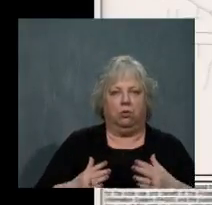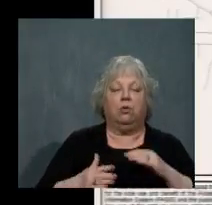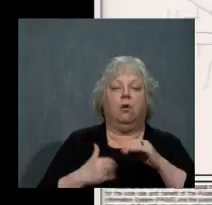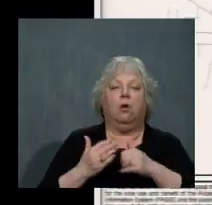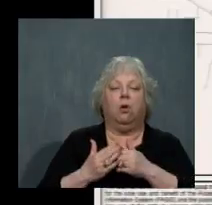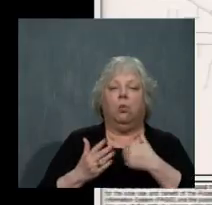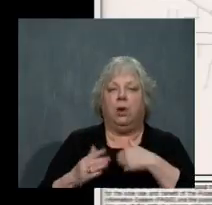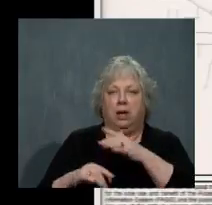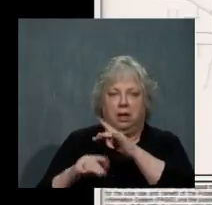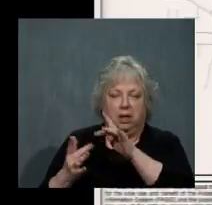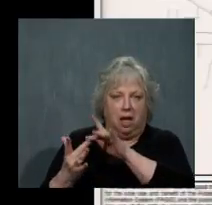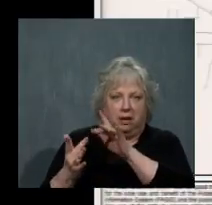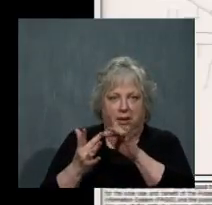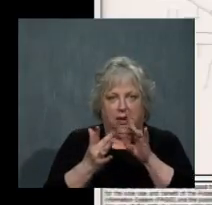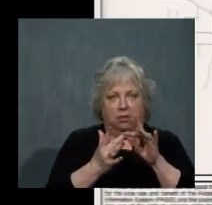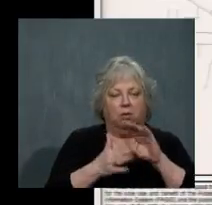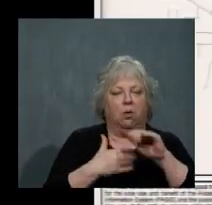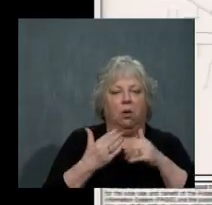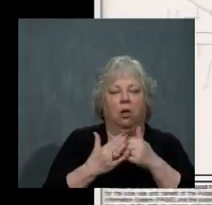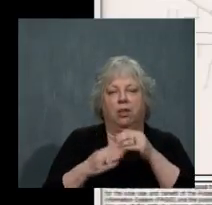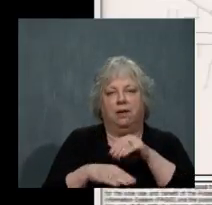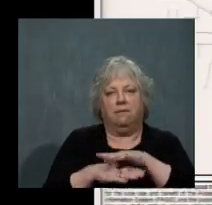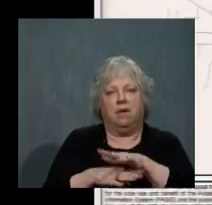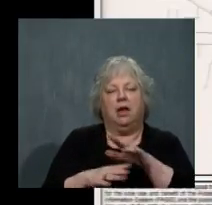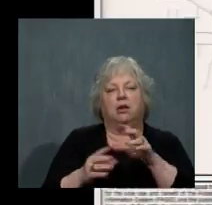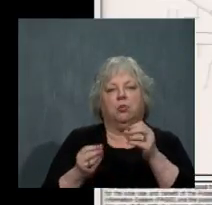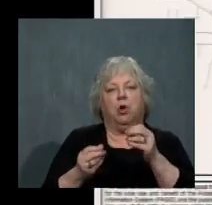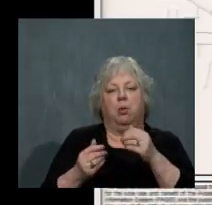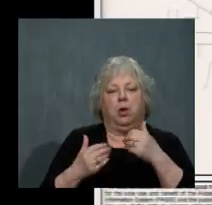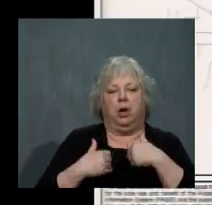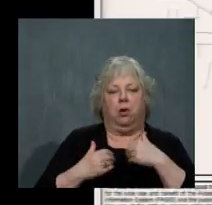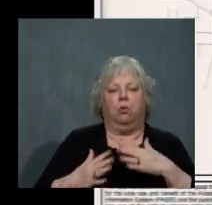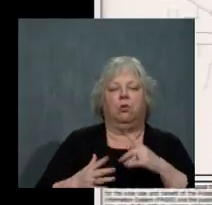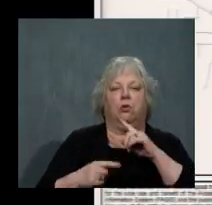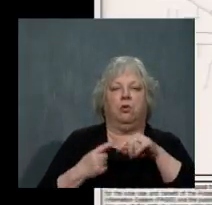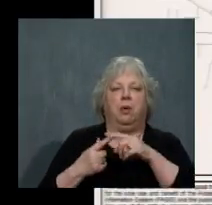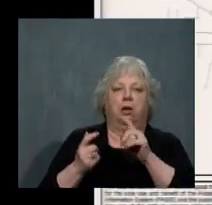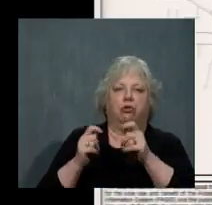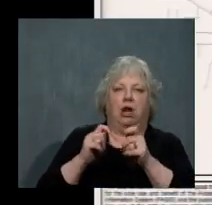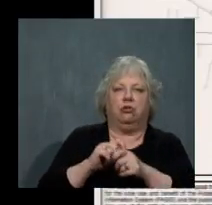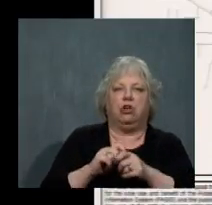owners were contacted with about the possibility of changing the land use for their property.